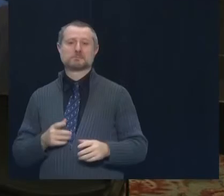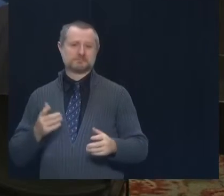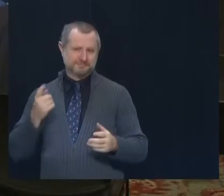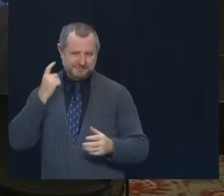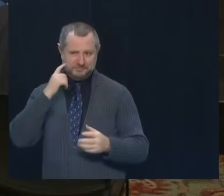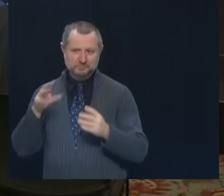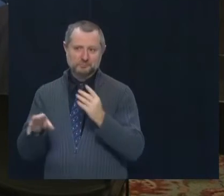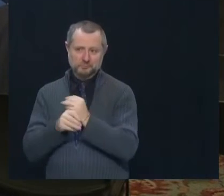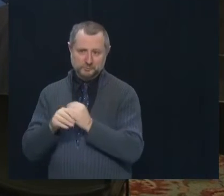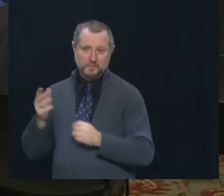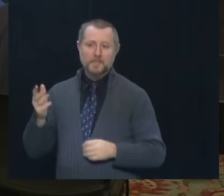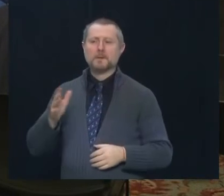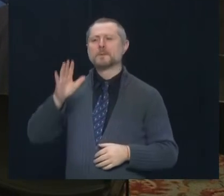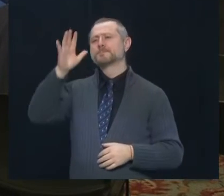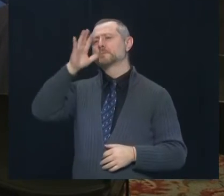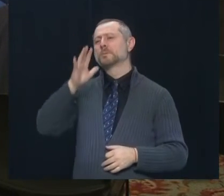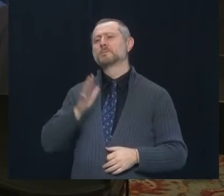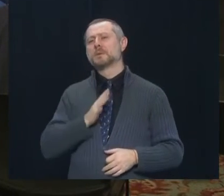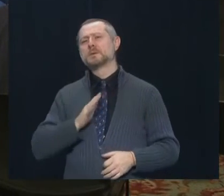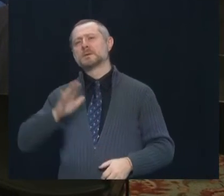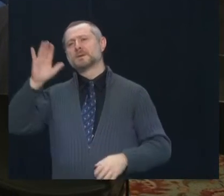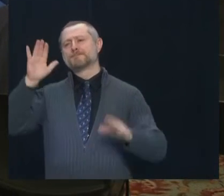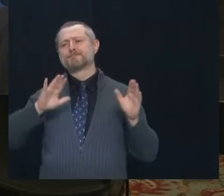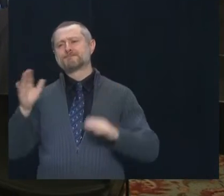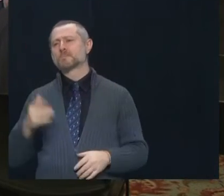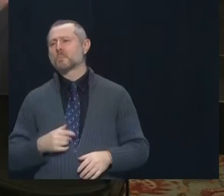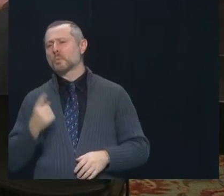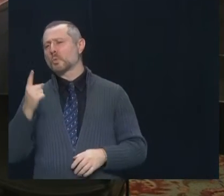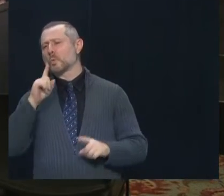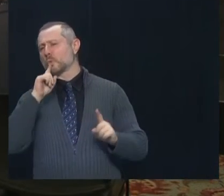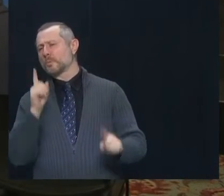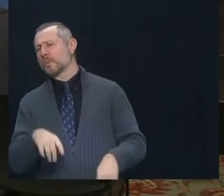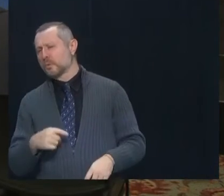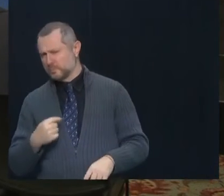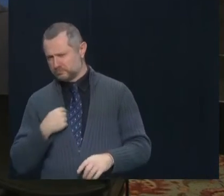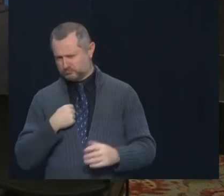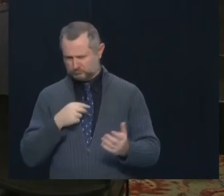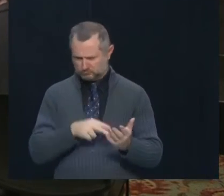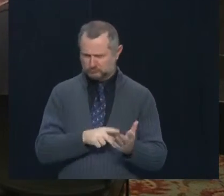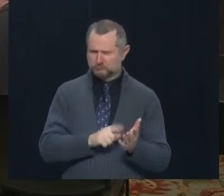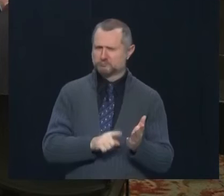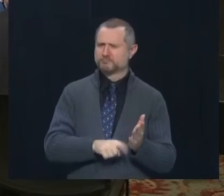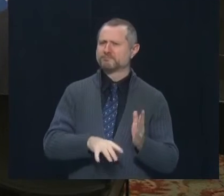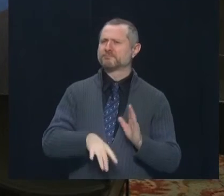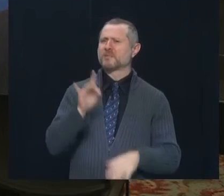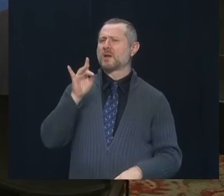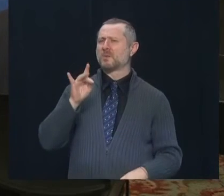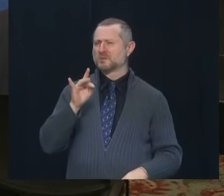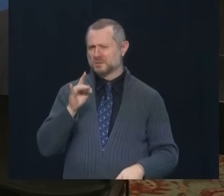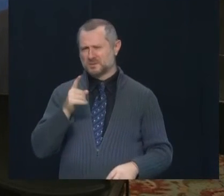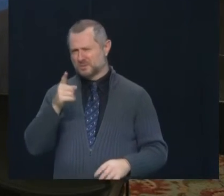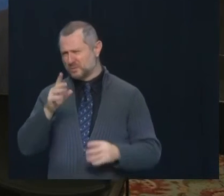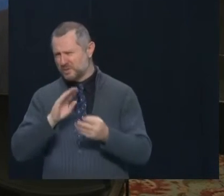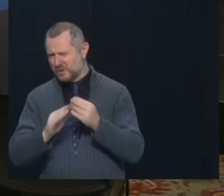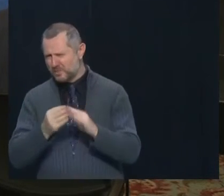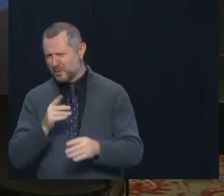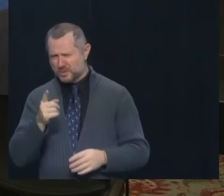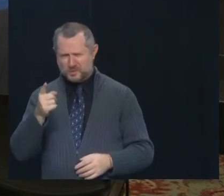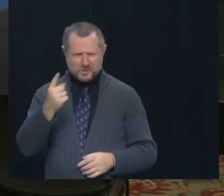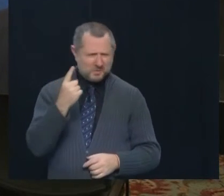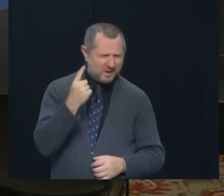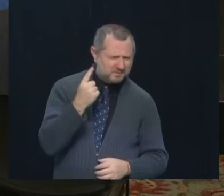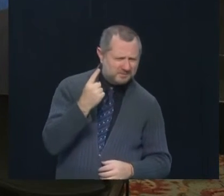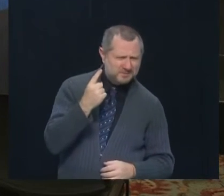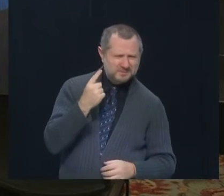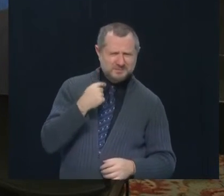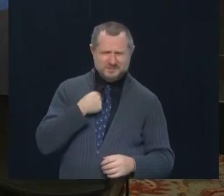Governor, okay, a report that we did found on the numbers, because that's another thing that we've been asking